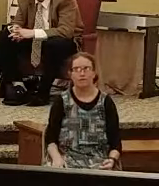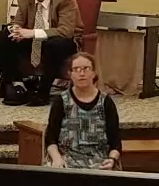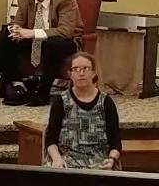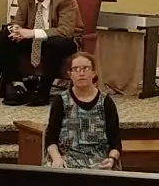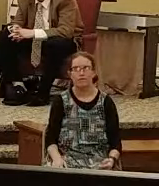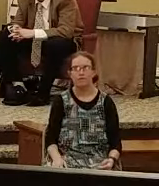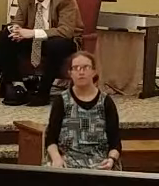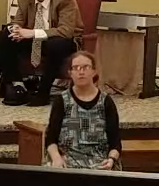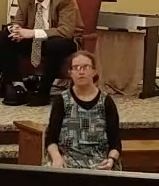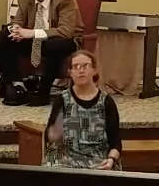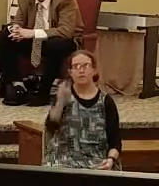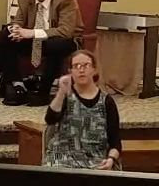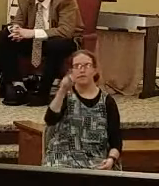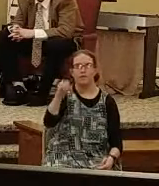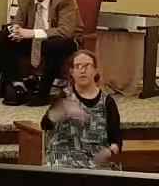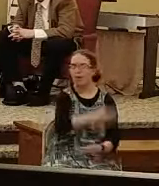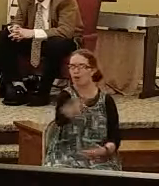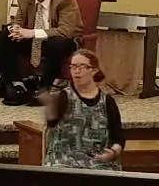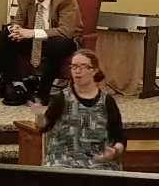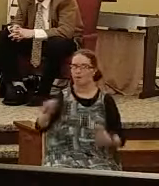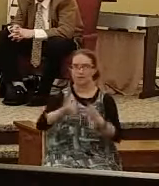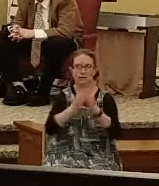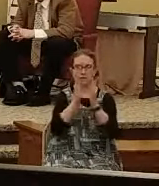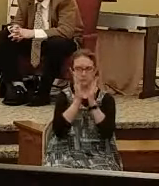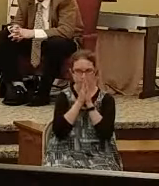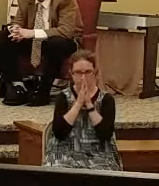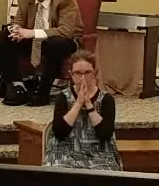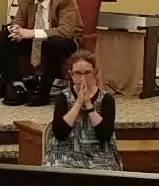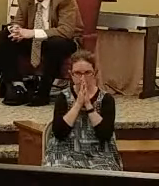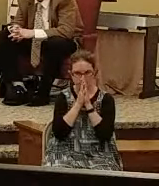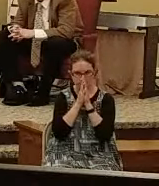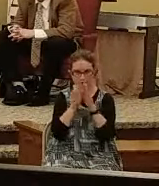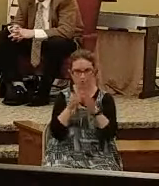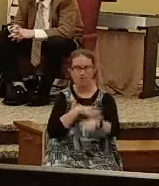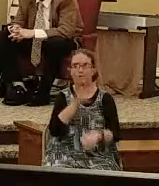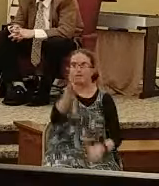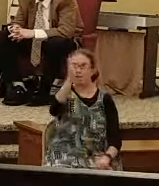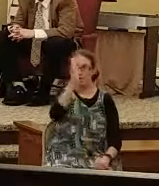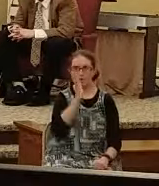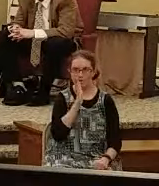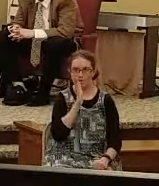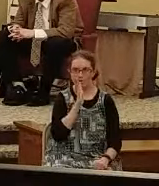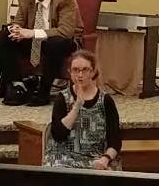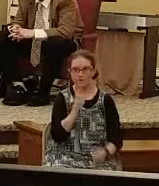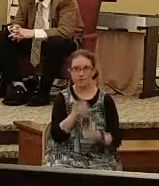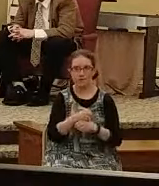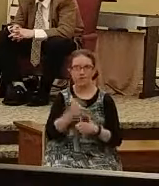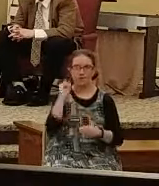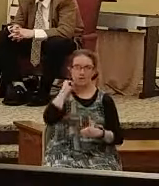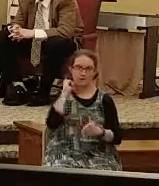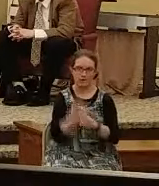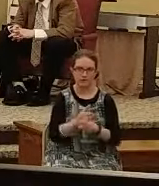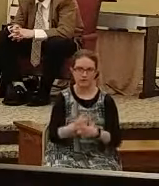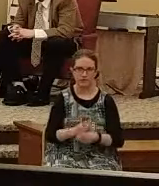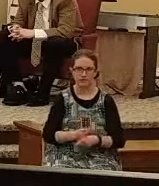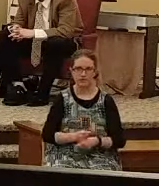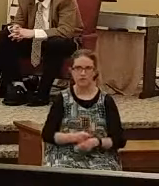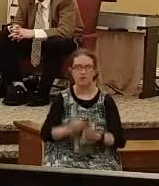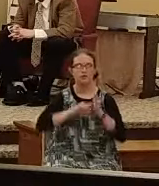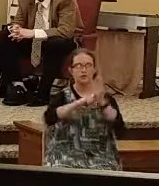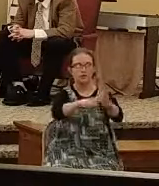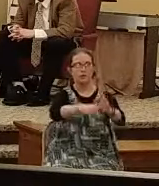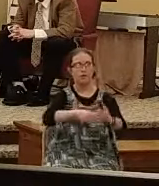Amen. I dare everybody in this house to begin to pray on this manner. God, make me righteous. Show